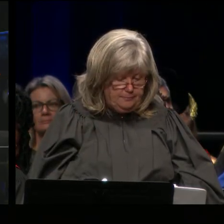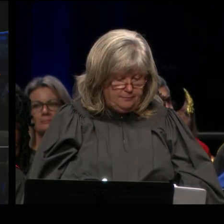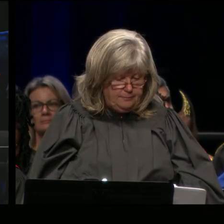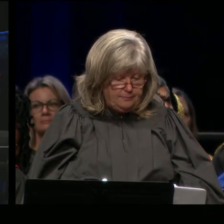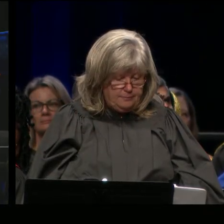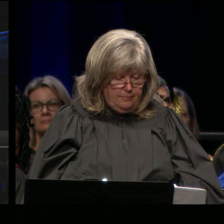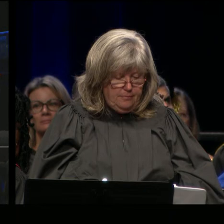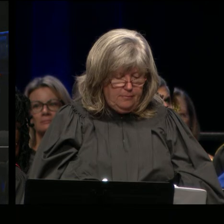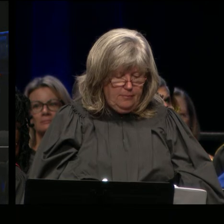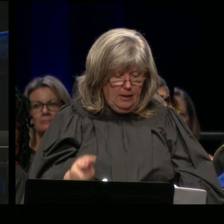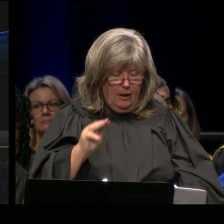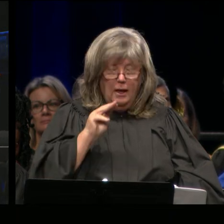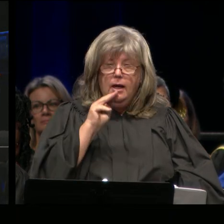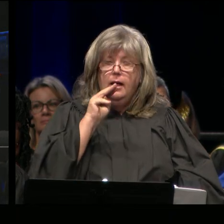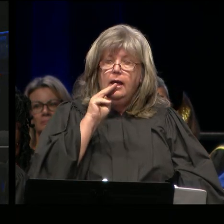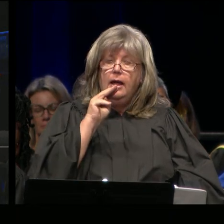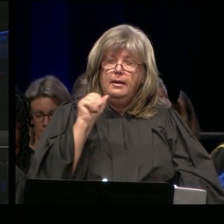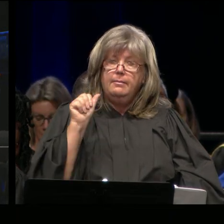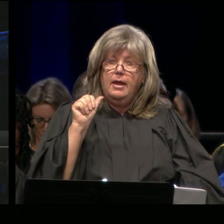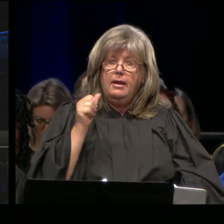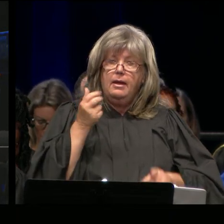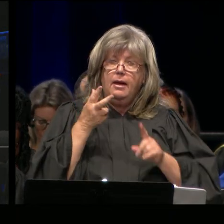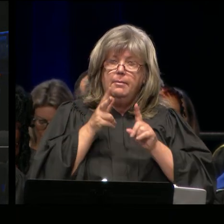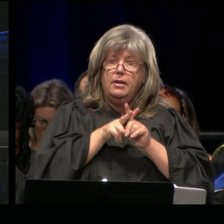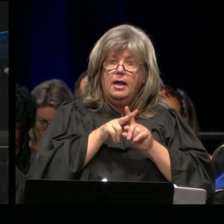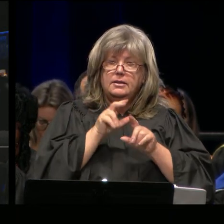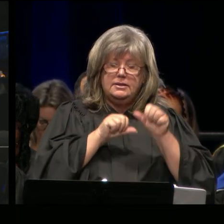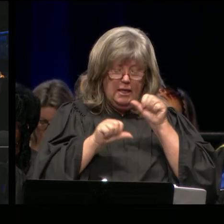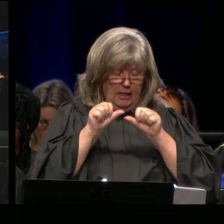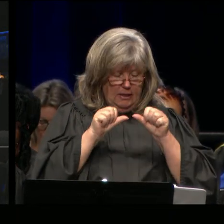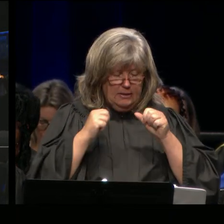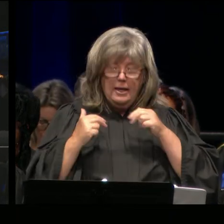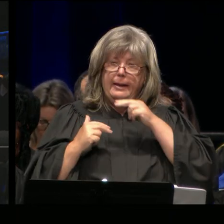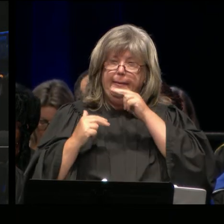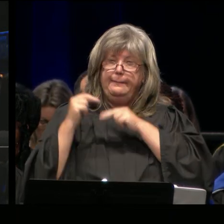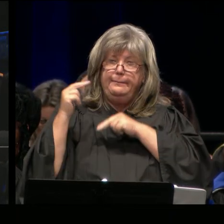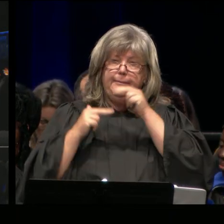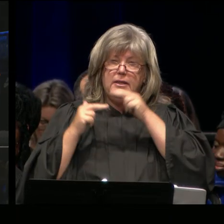Master of Applied Science in Building Science.